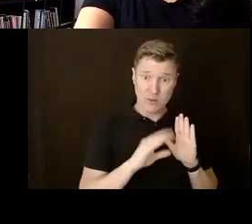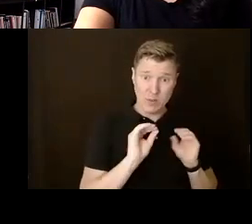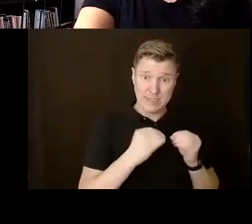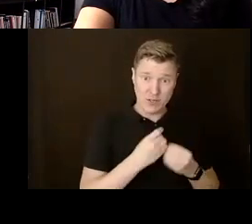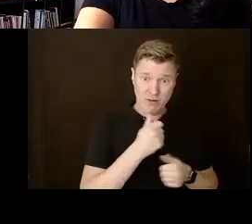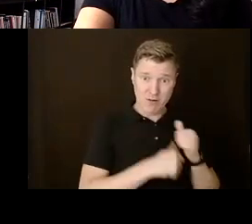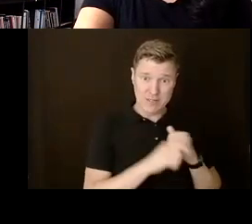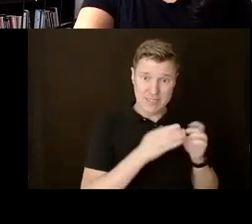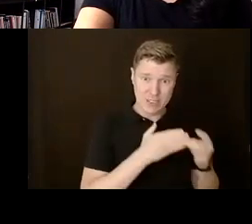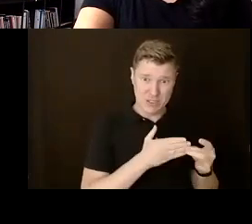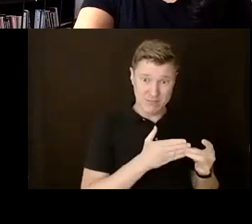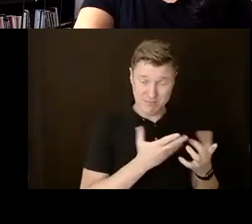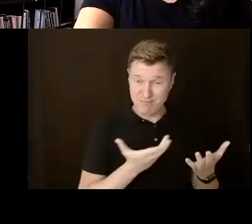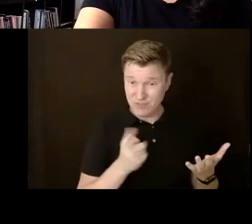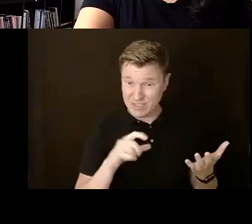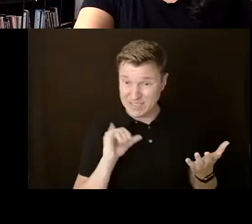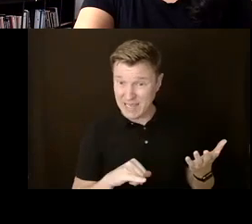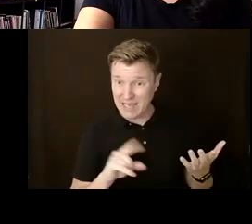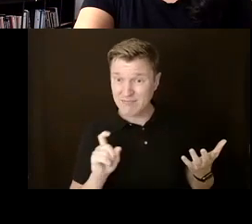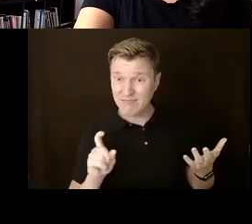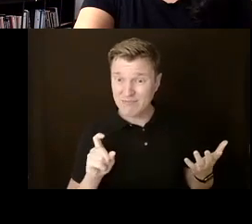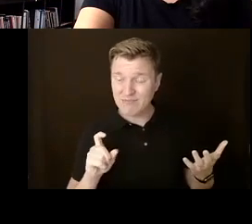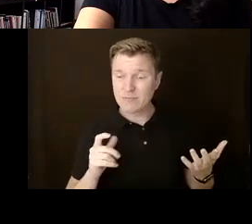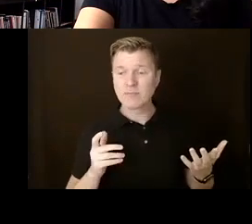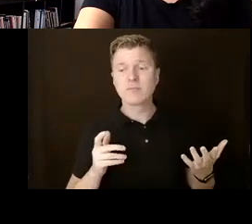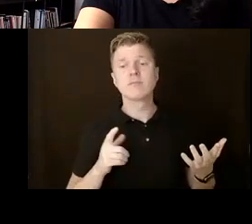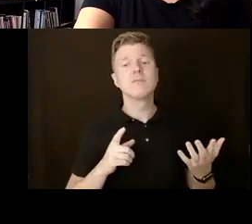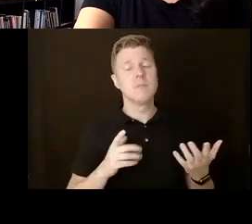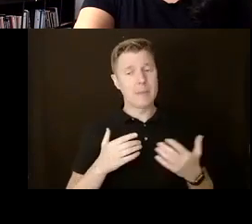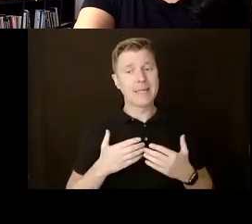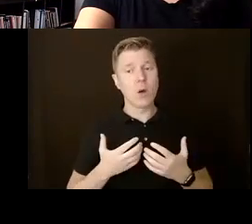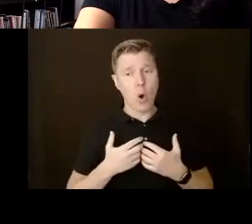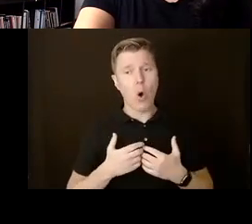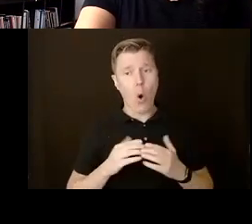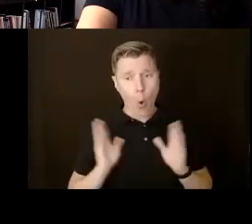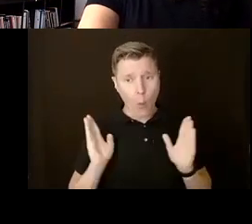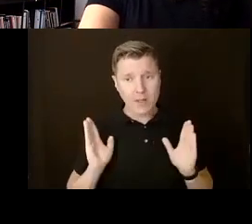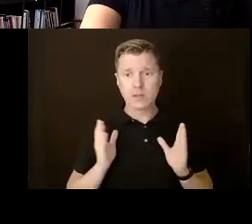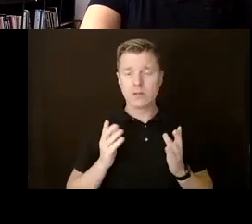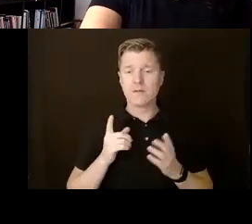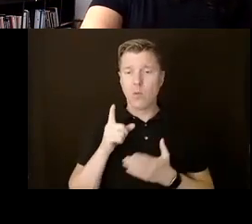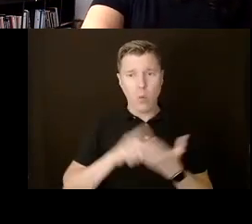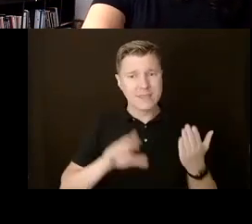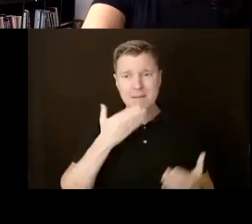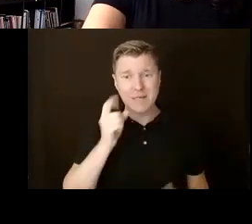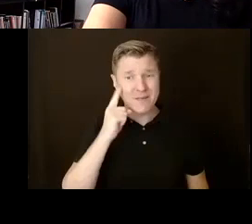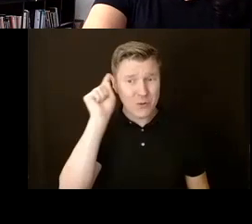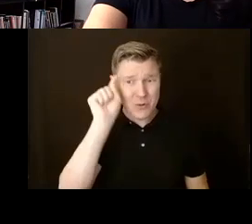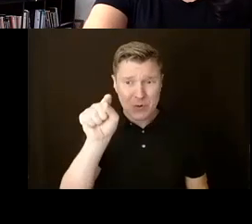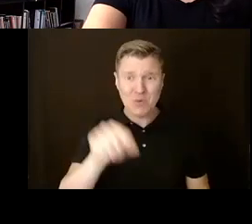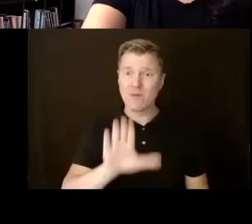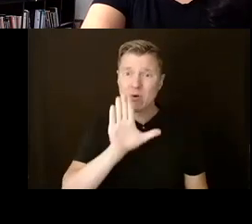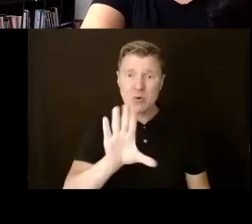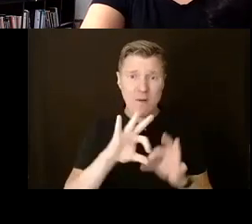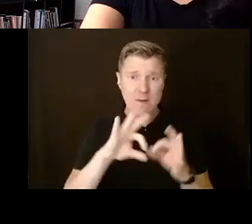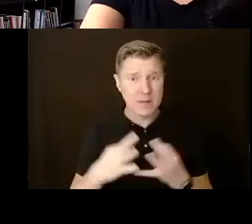this leadership? Like, I think really, really being open to like, what's the best thing for you and for your family,